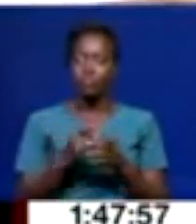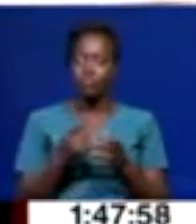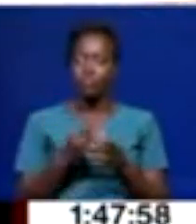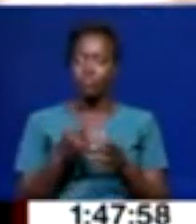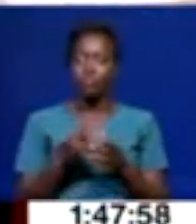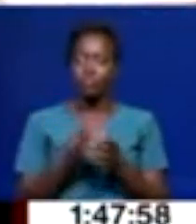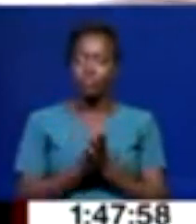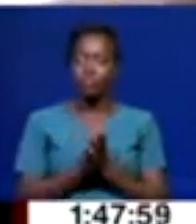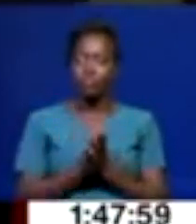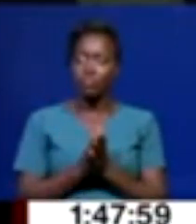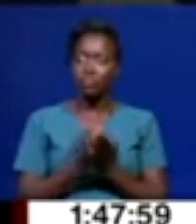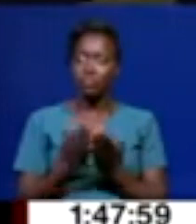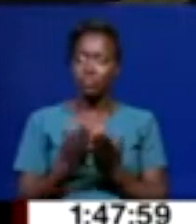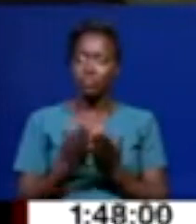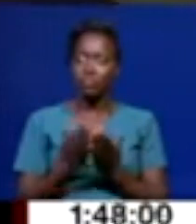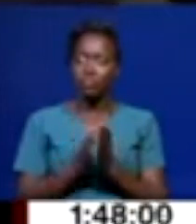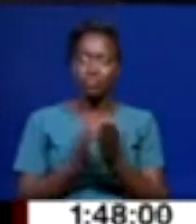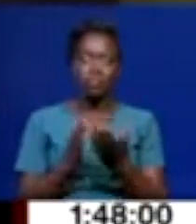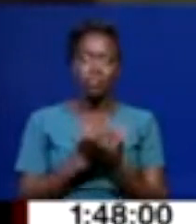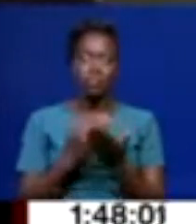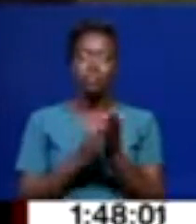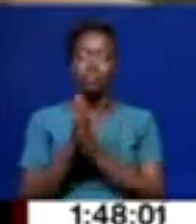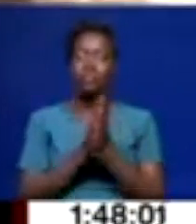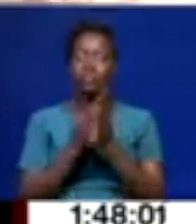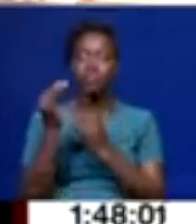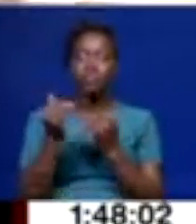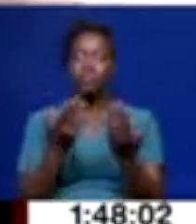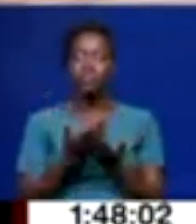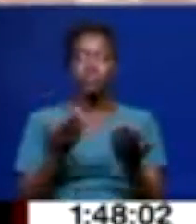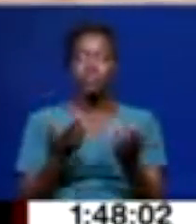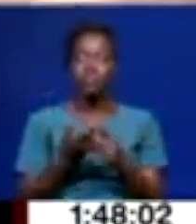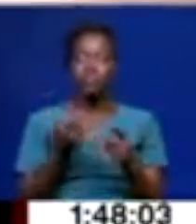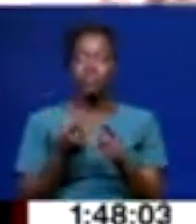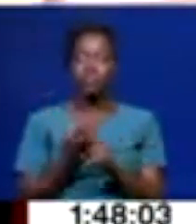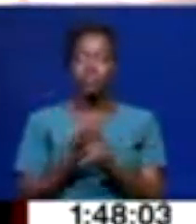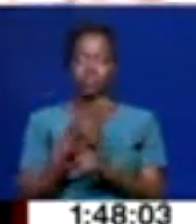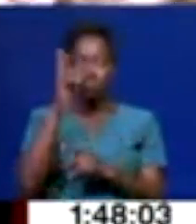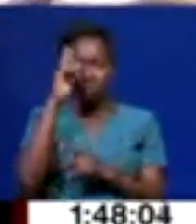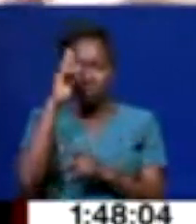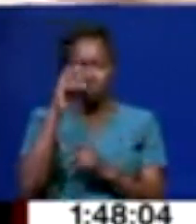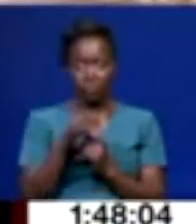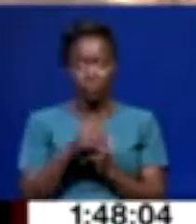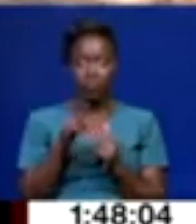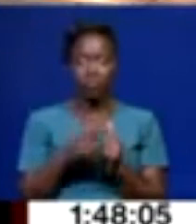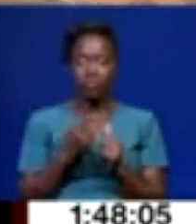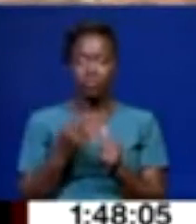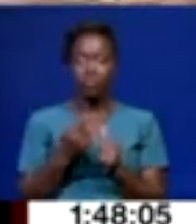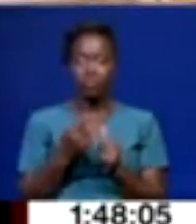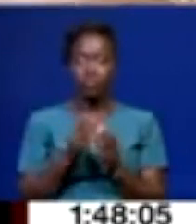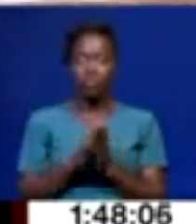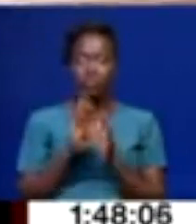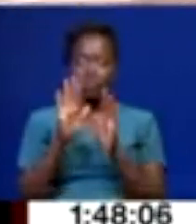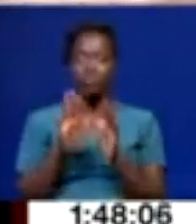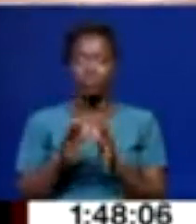indulgent treat for everyone. Our motivation for introducing this product stems from several factors. Firstly, there's been a